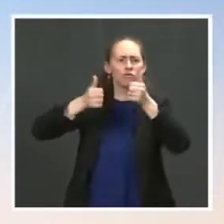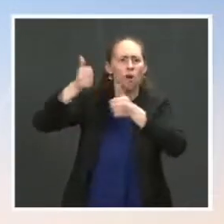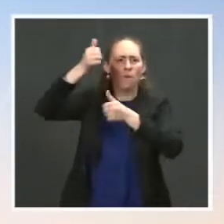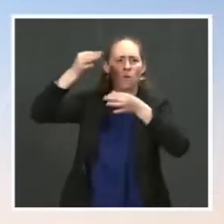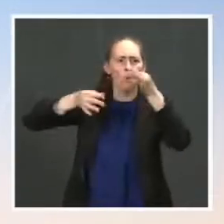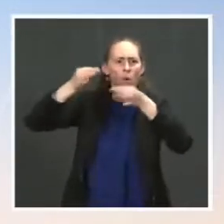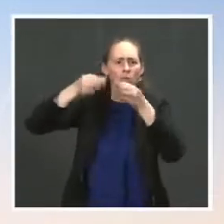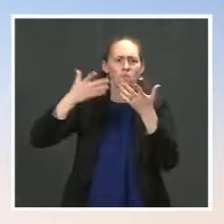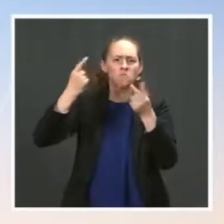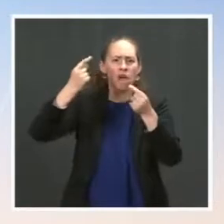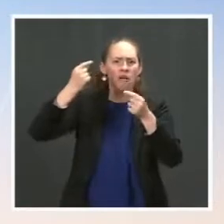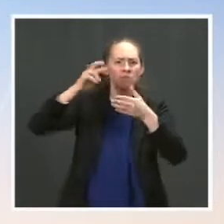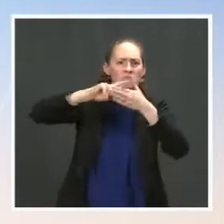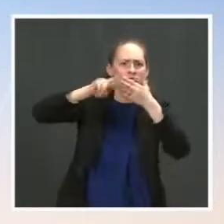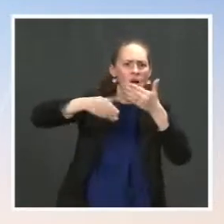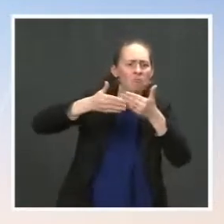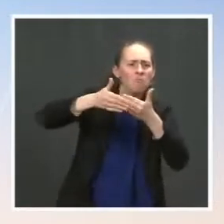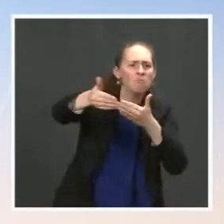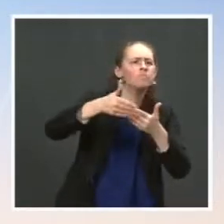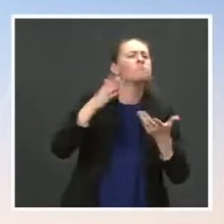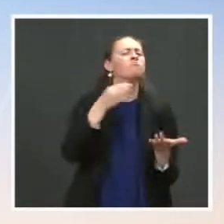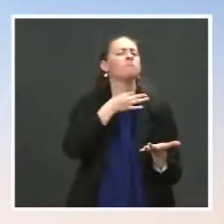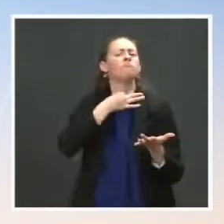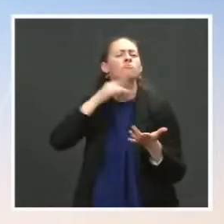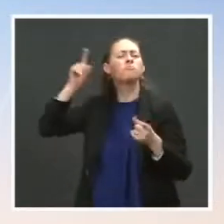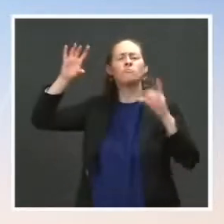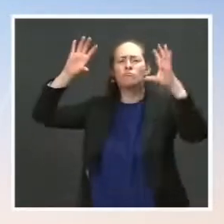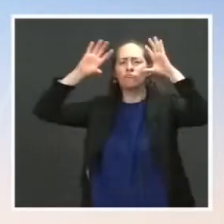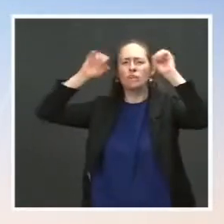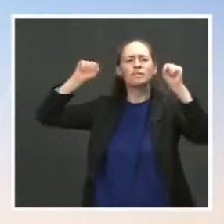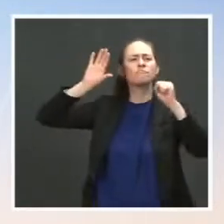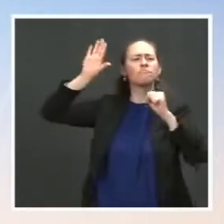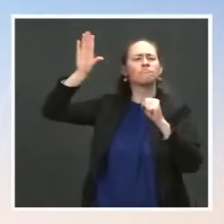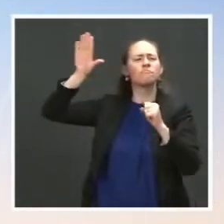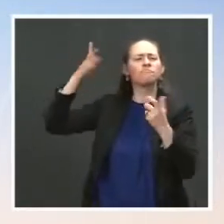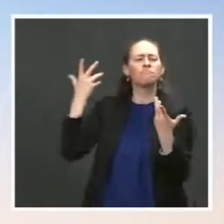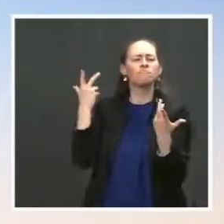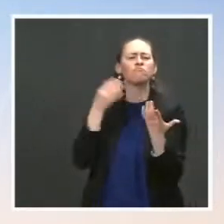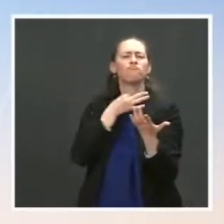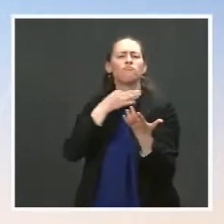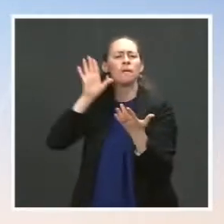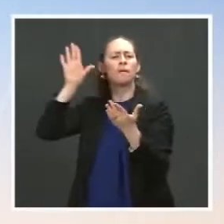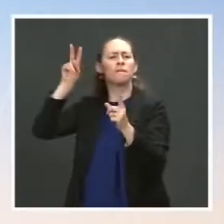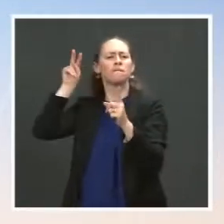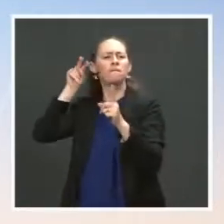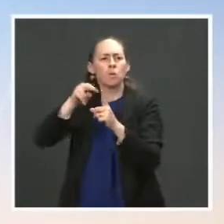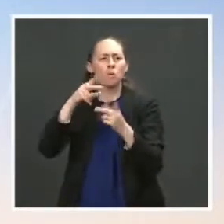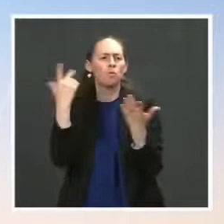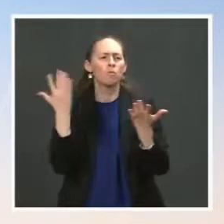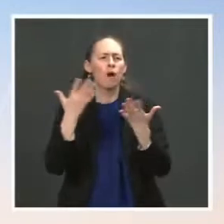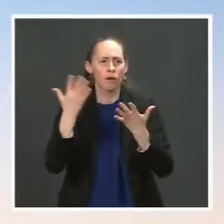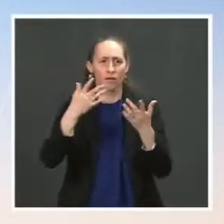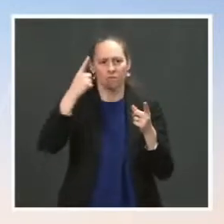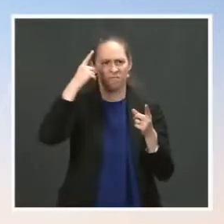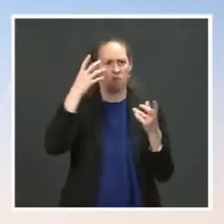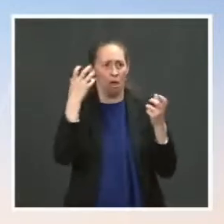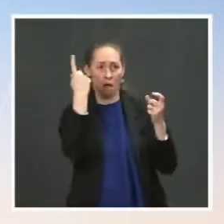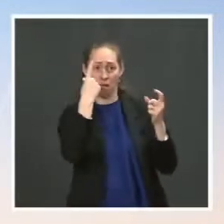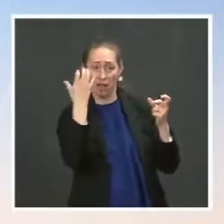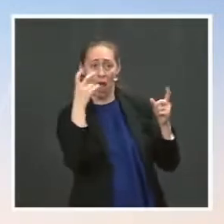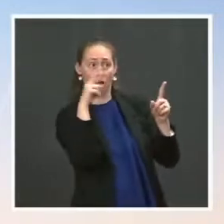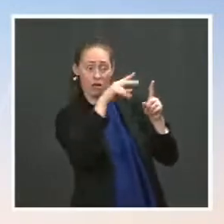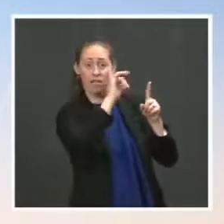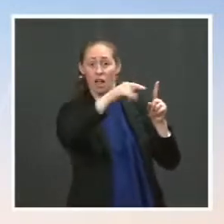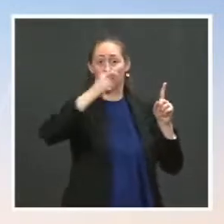is the president's view on the calls for Justice Breyer to step down? He believes that's a